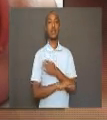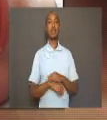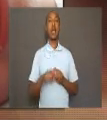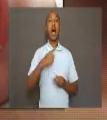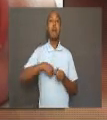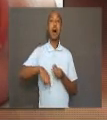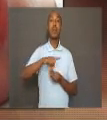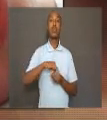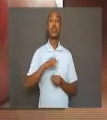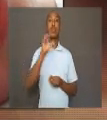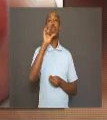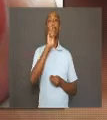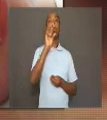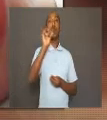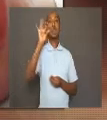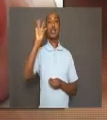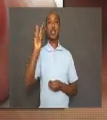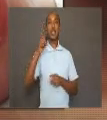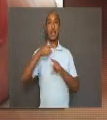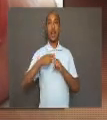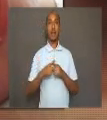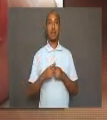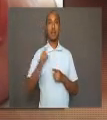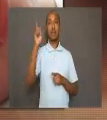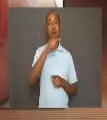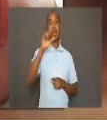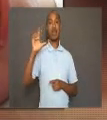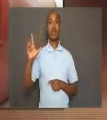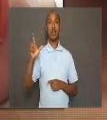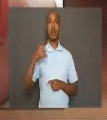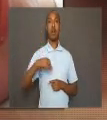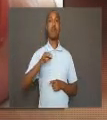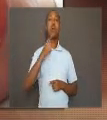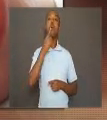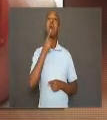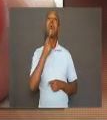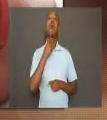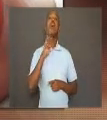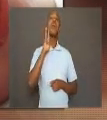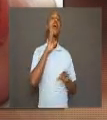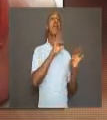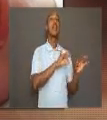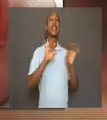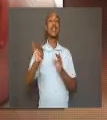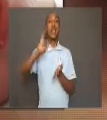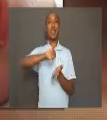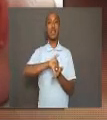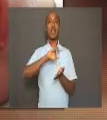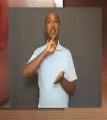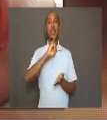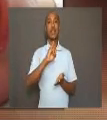About 2.6 grams per liter of oral rehydration salt